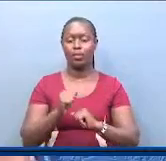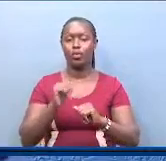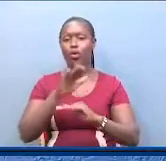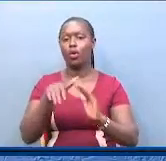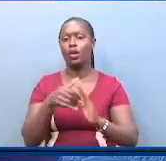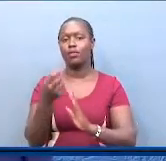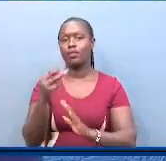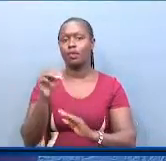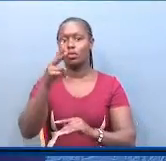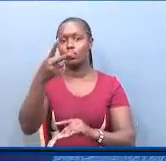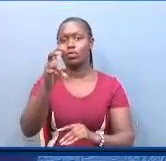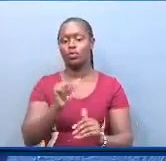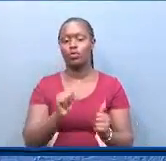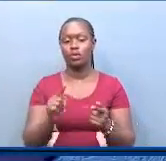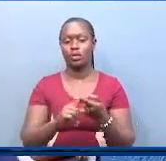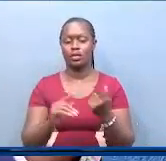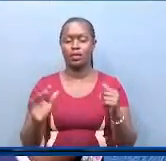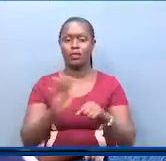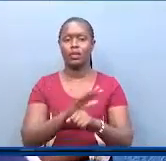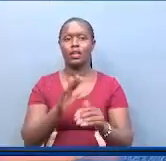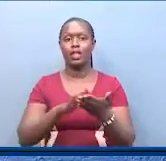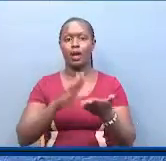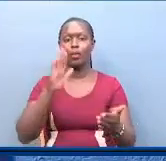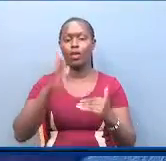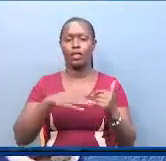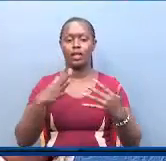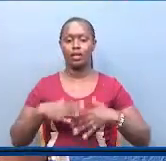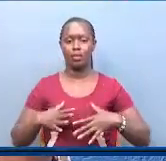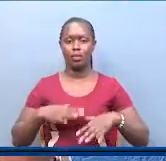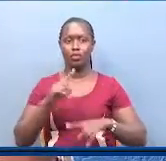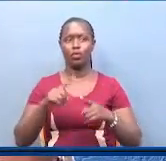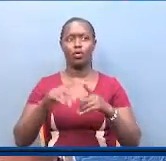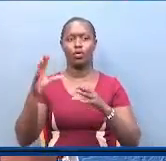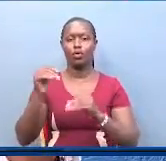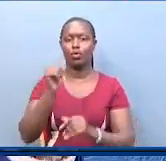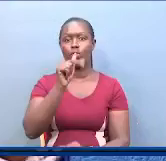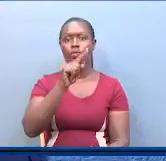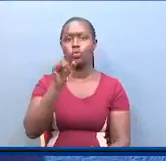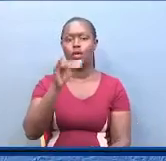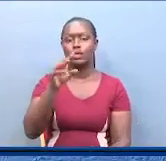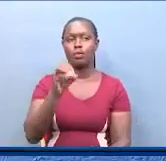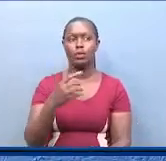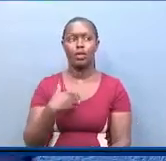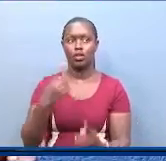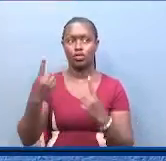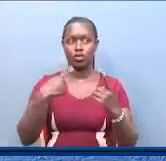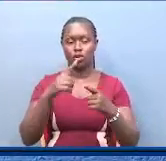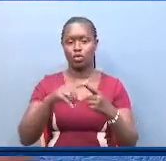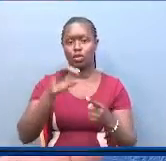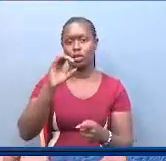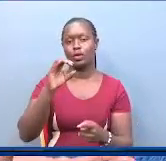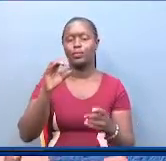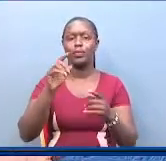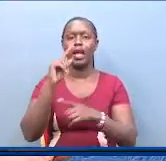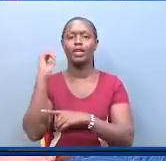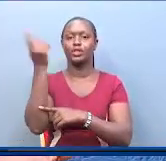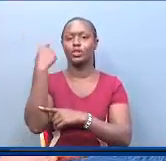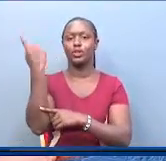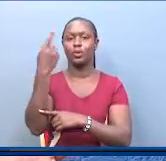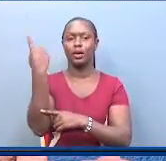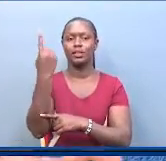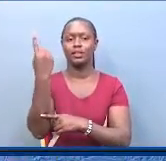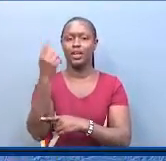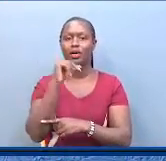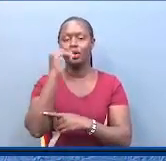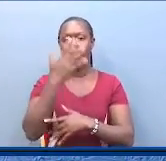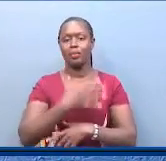them, 20 of them that are filling. They are more than the people. When you go to Azimio meetings, by the way, they are speaking to the choppers, not even the people. All right.